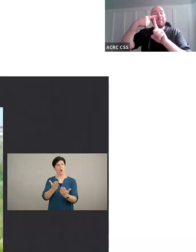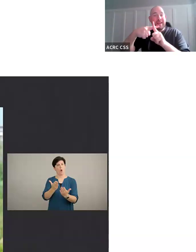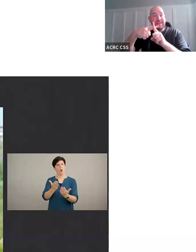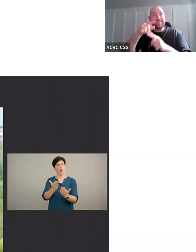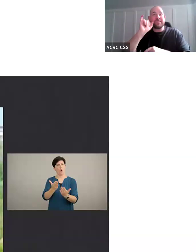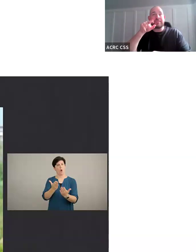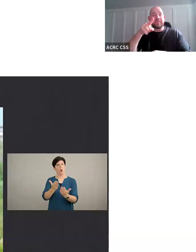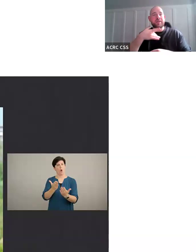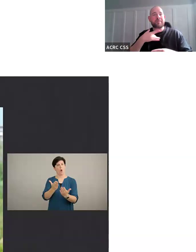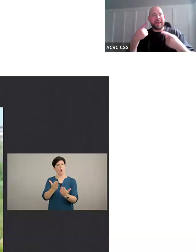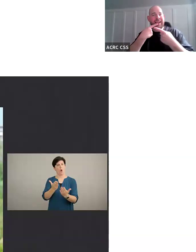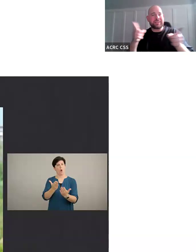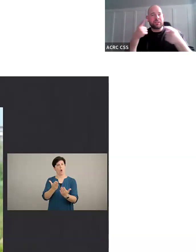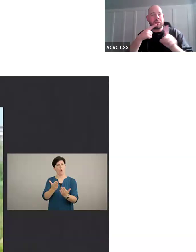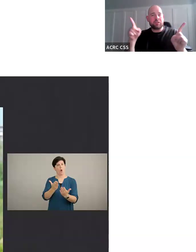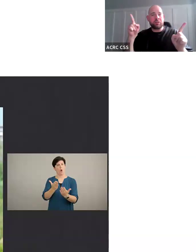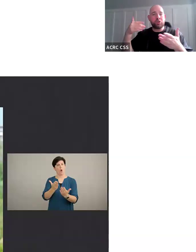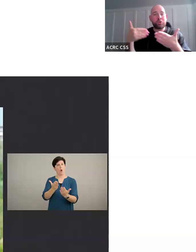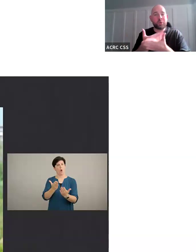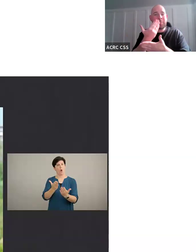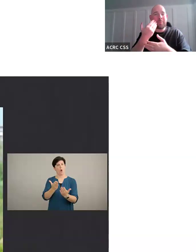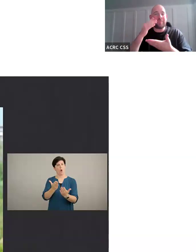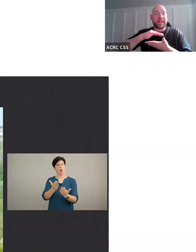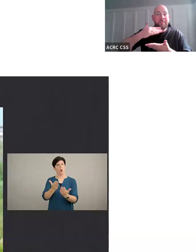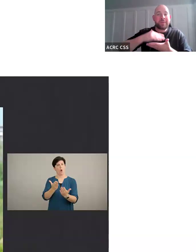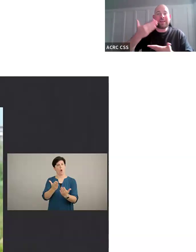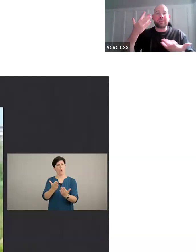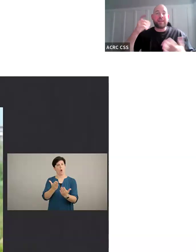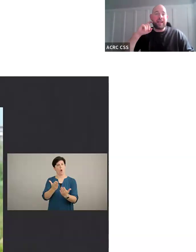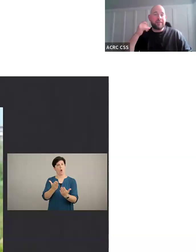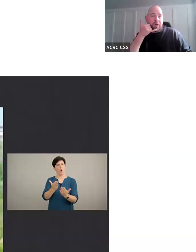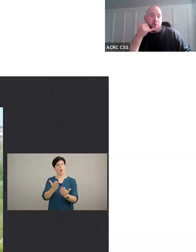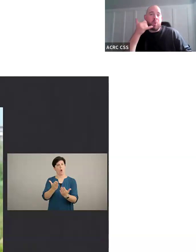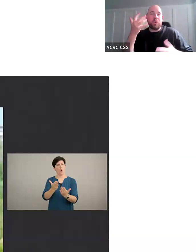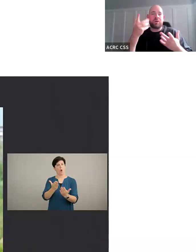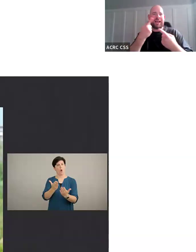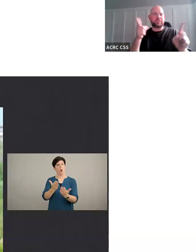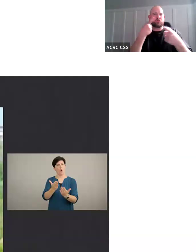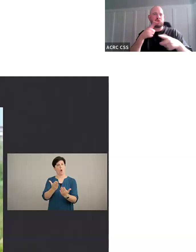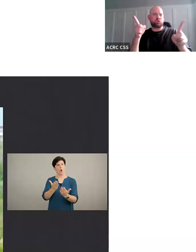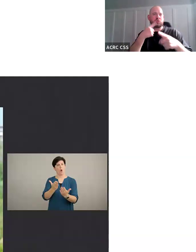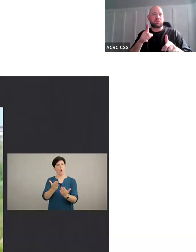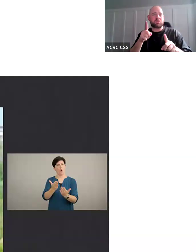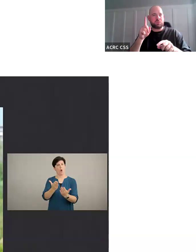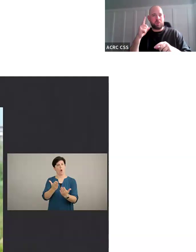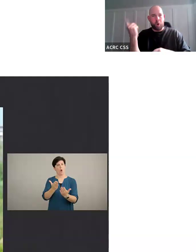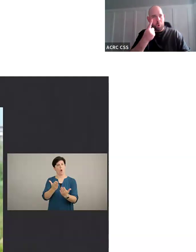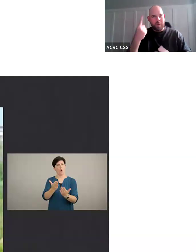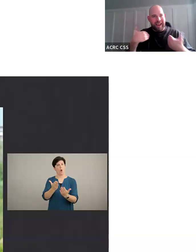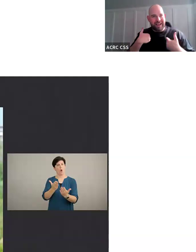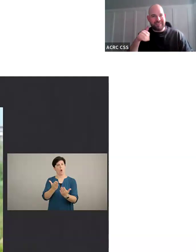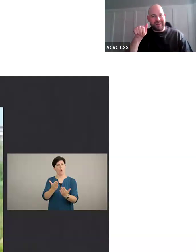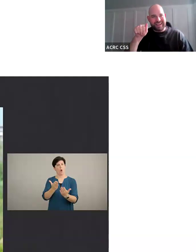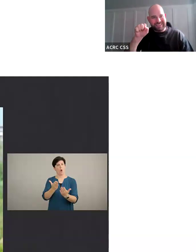things they want in my native comfortable language. And also whenever they have a new product release,